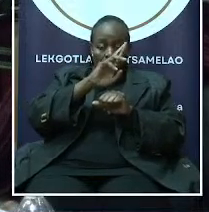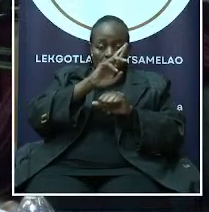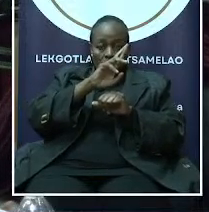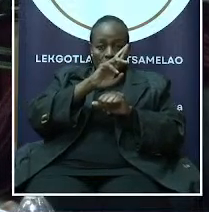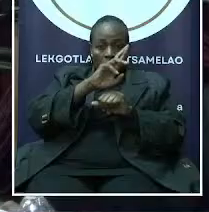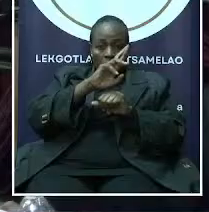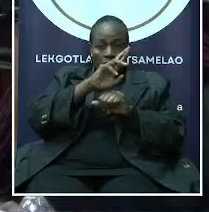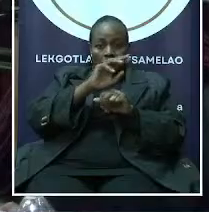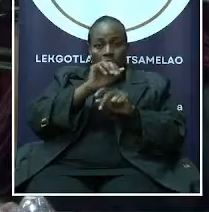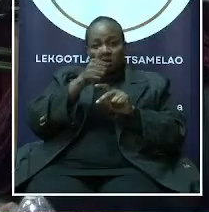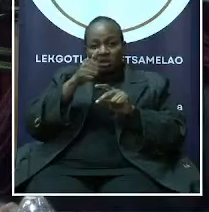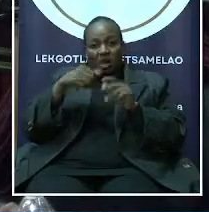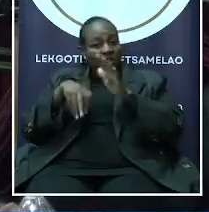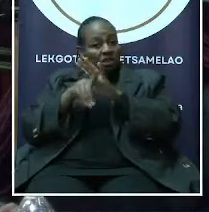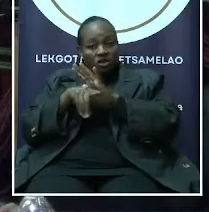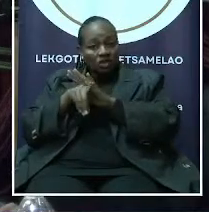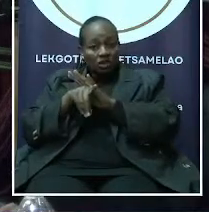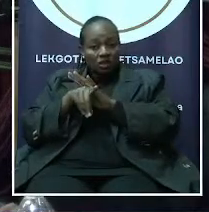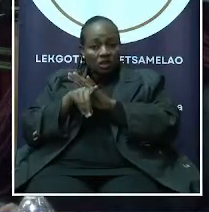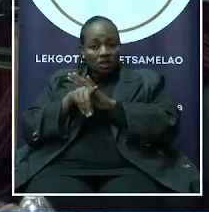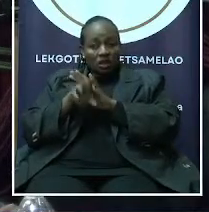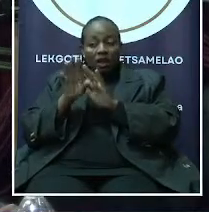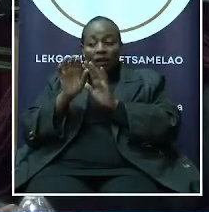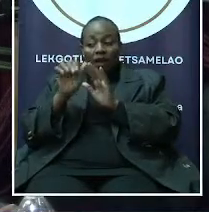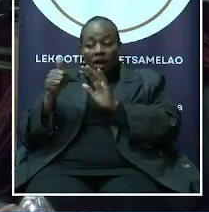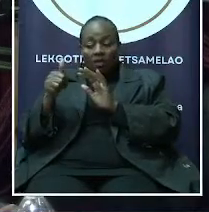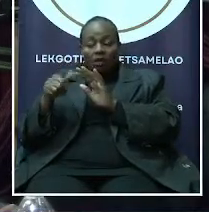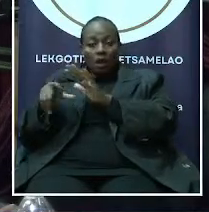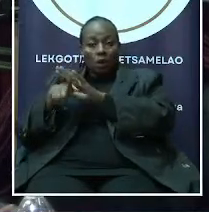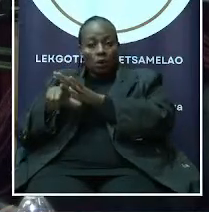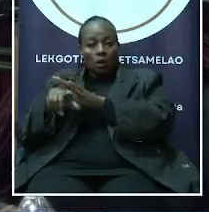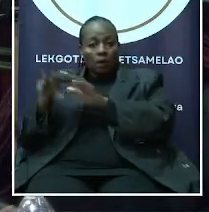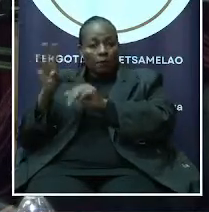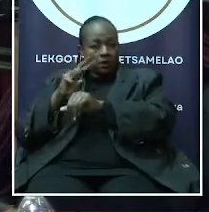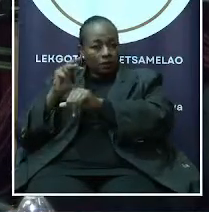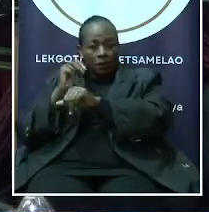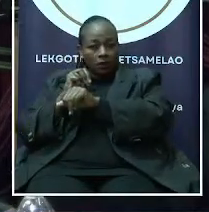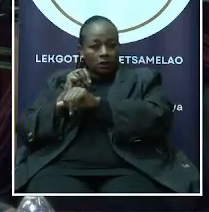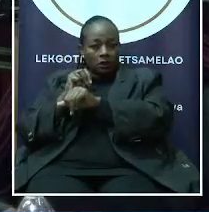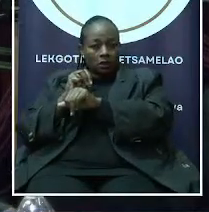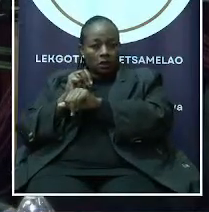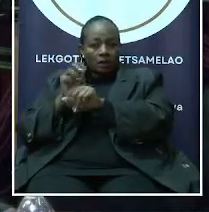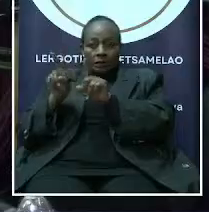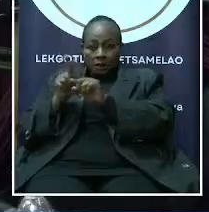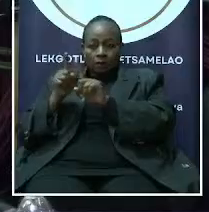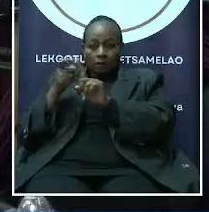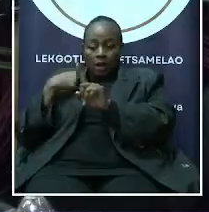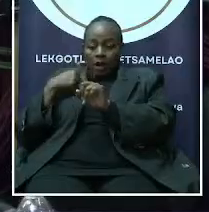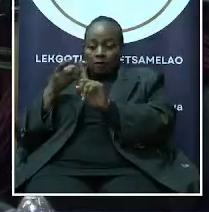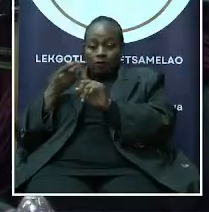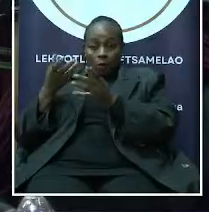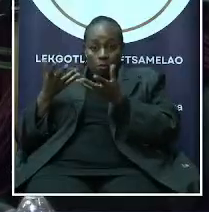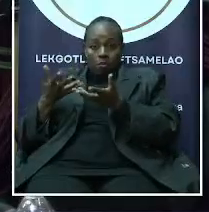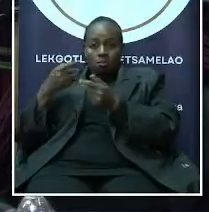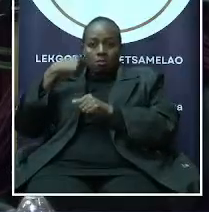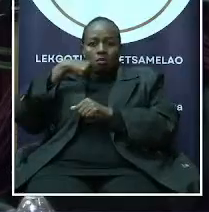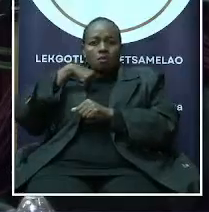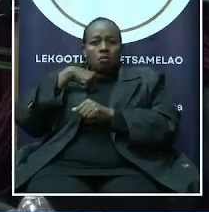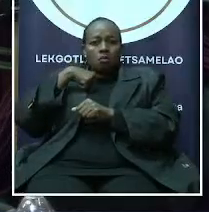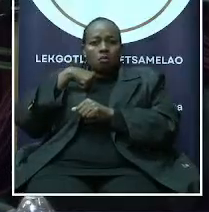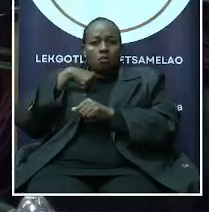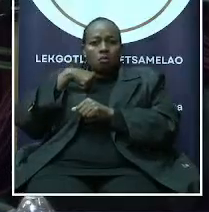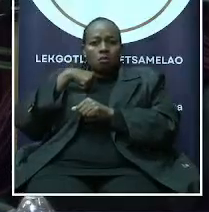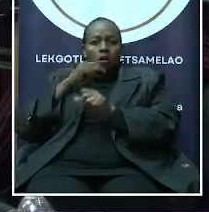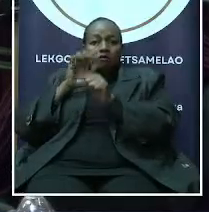In the other districts and other local municipalities, like where I come from specifically, I'm a